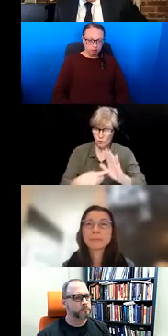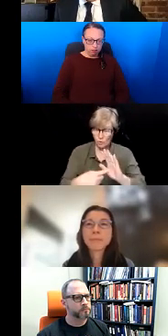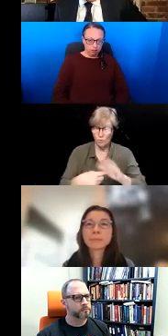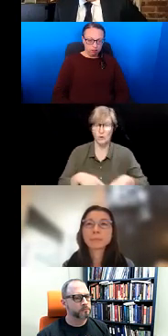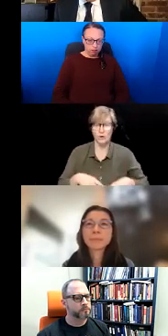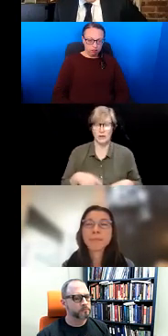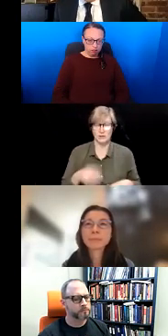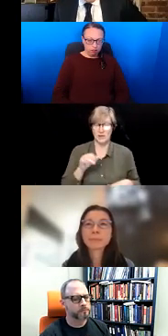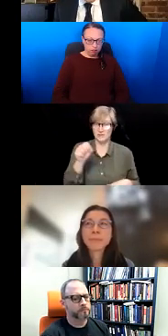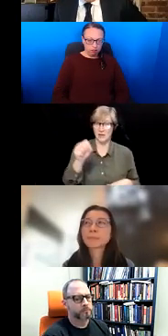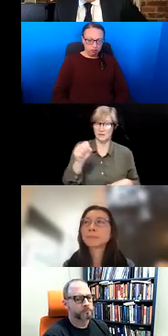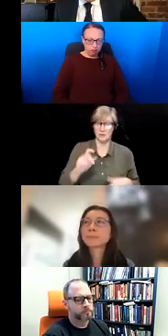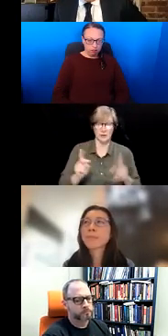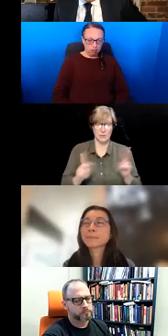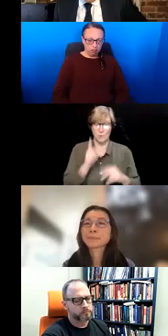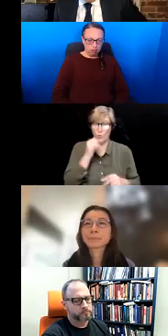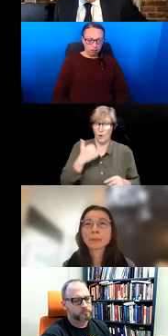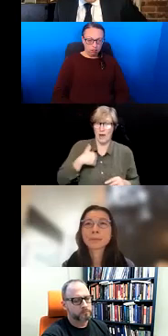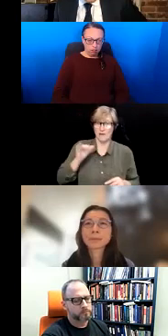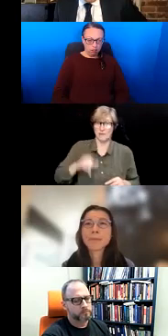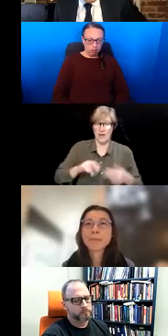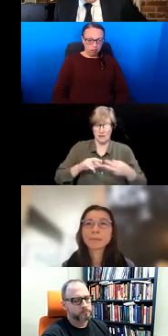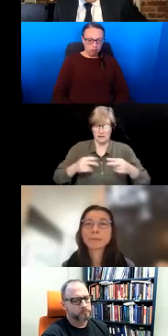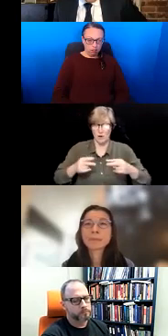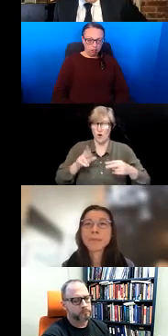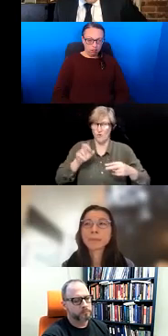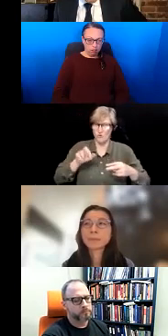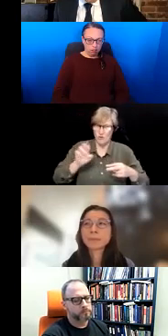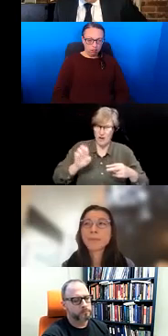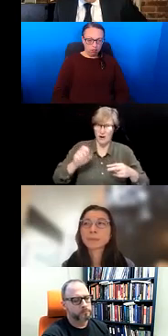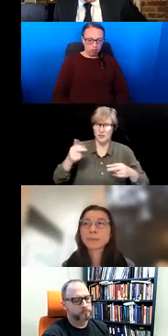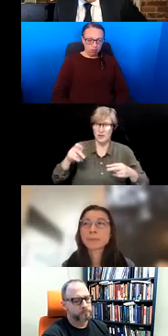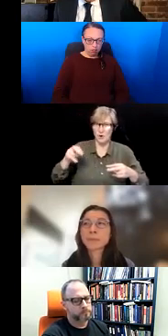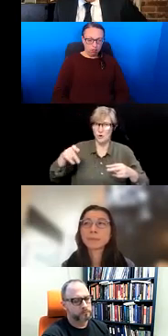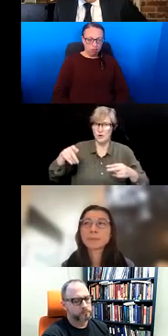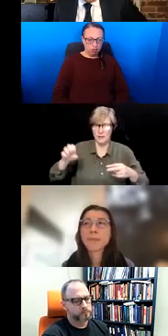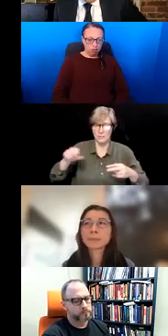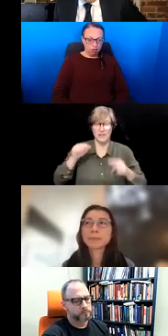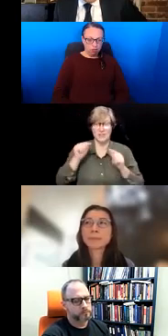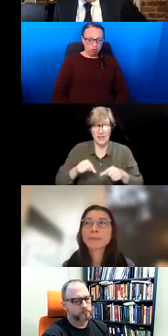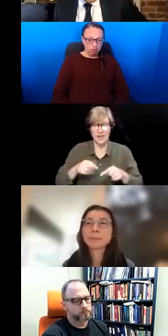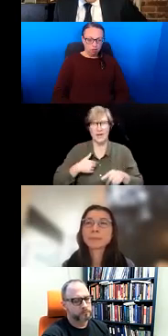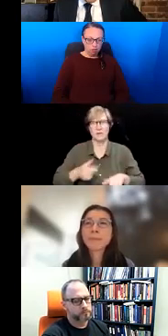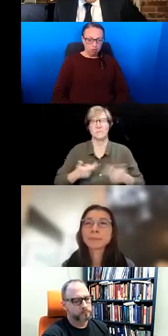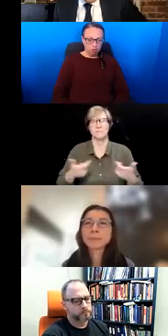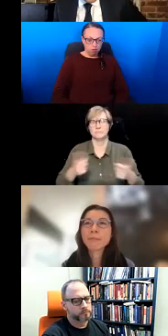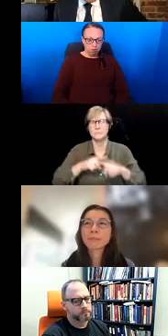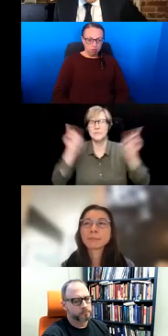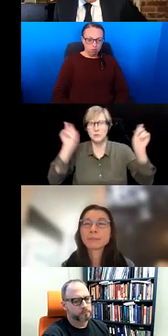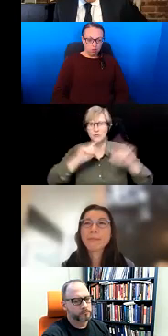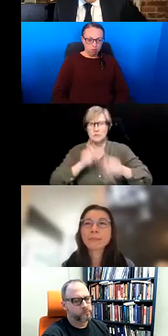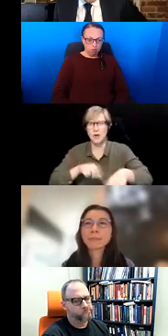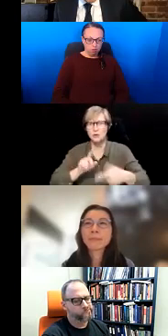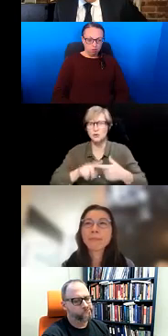fact, individuals who have that rarer genotype, that they have a markedly different response to this